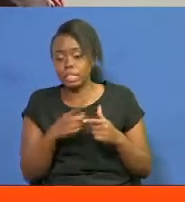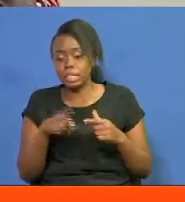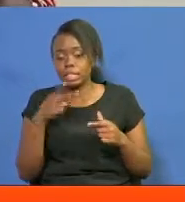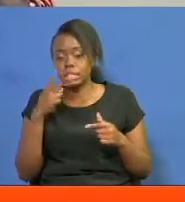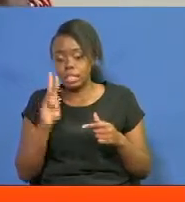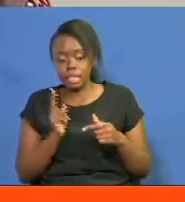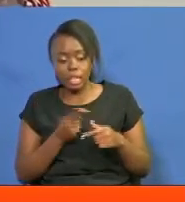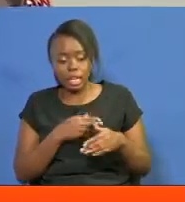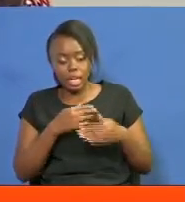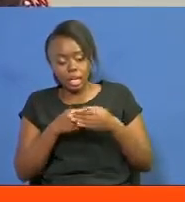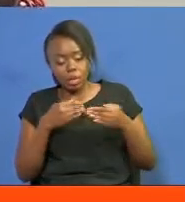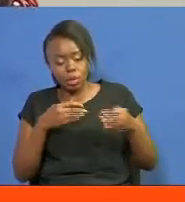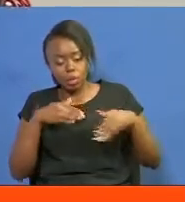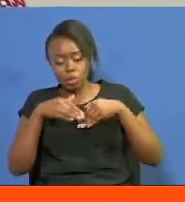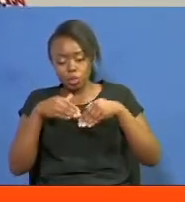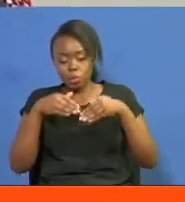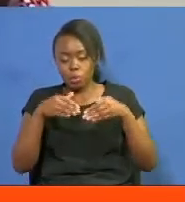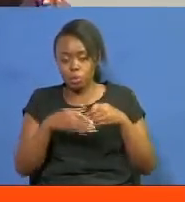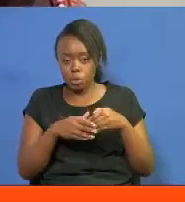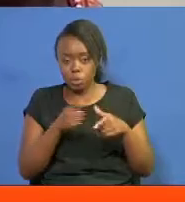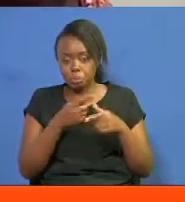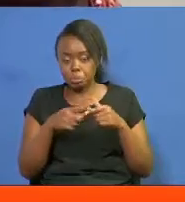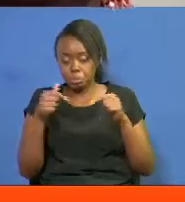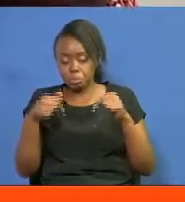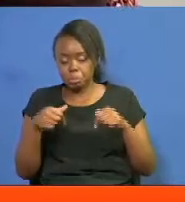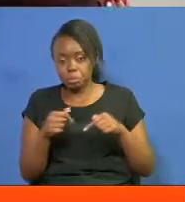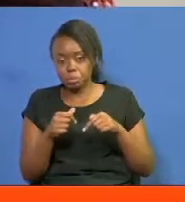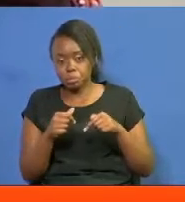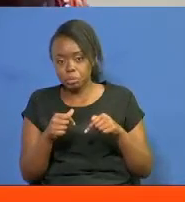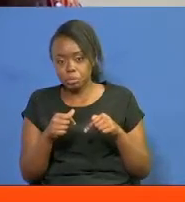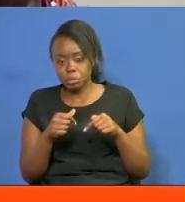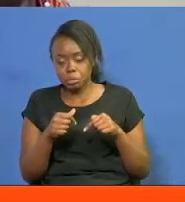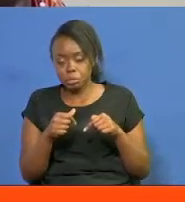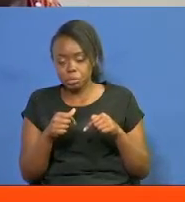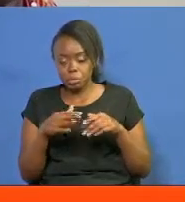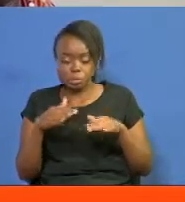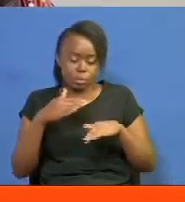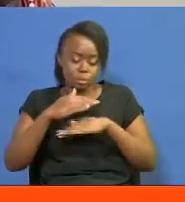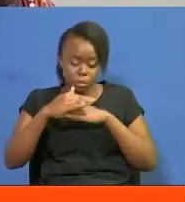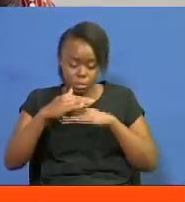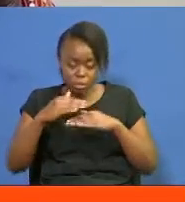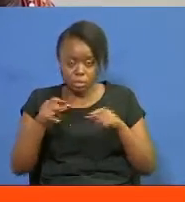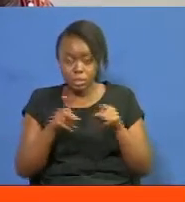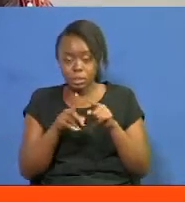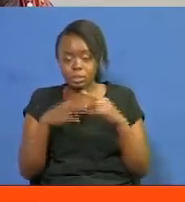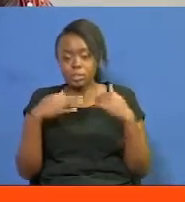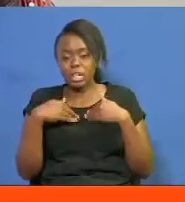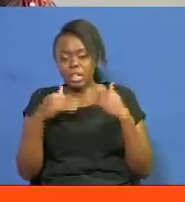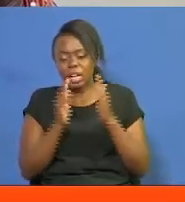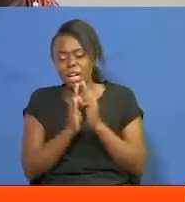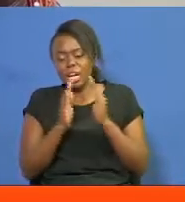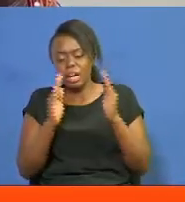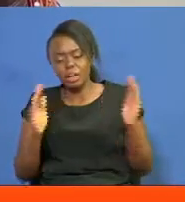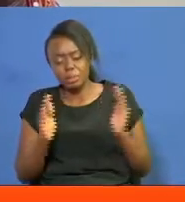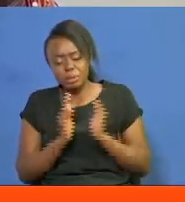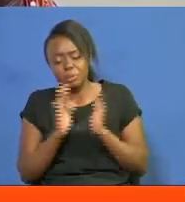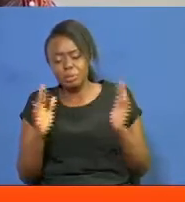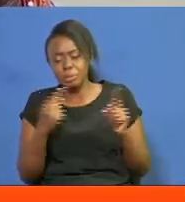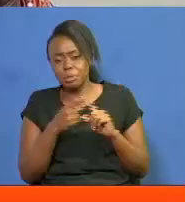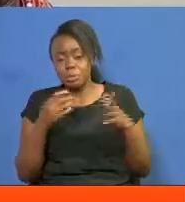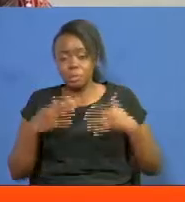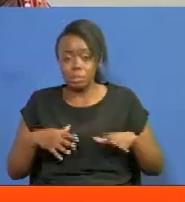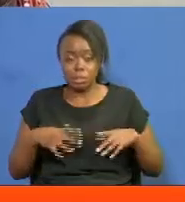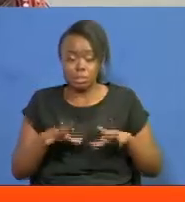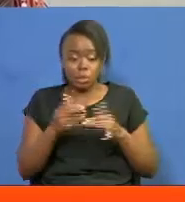wasasi tubaki nyuma. Sasa hii ni heshima na hii ni busara kubwa kwa watu wa Nosukro.